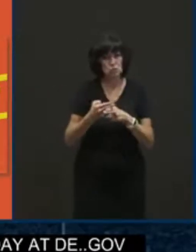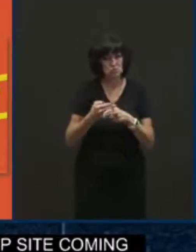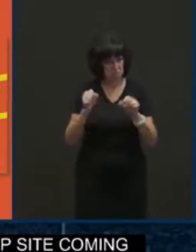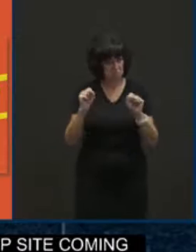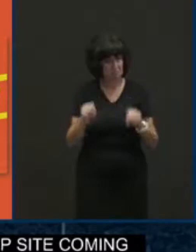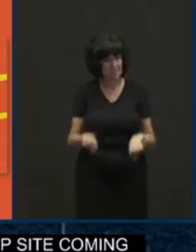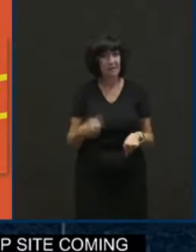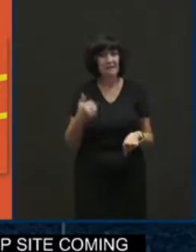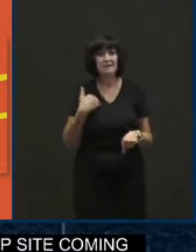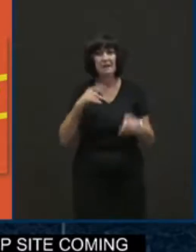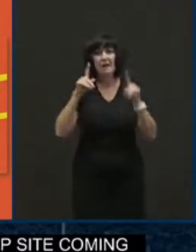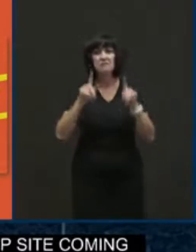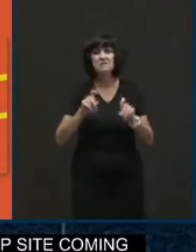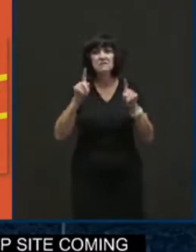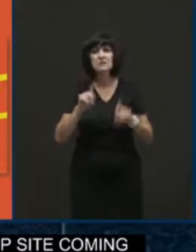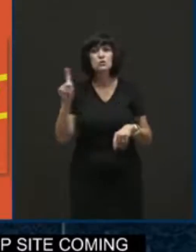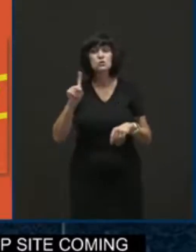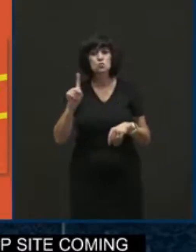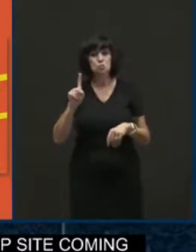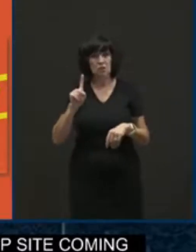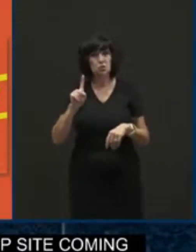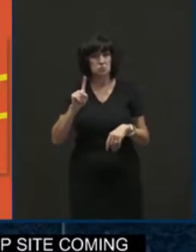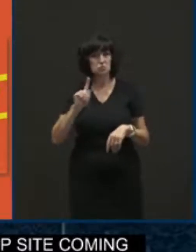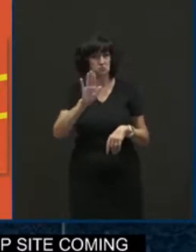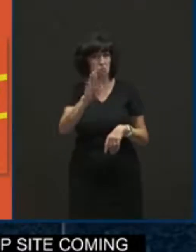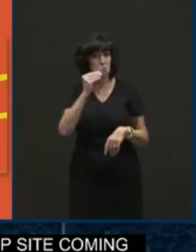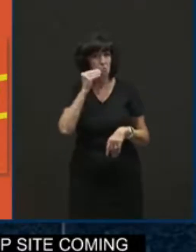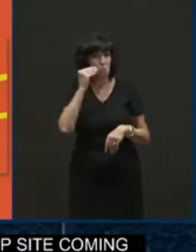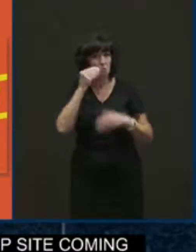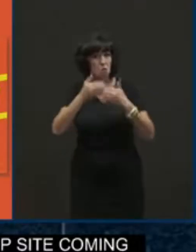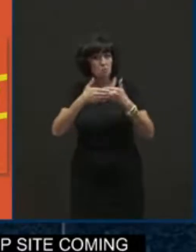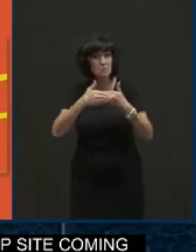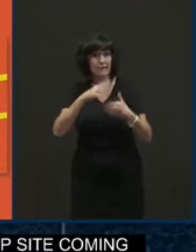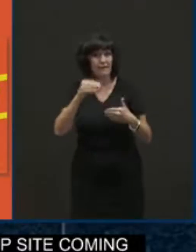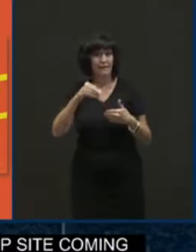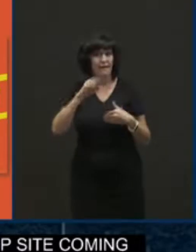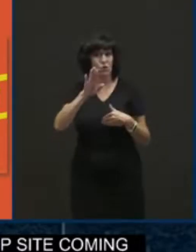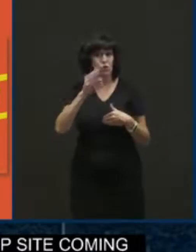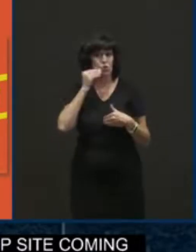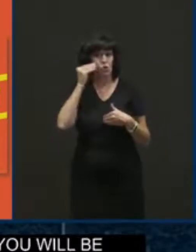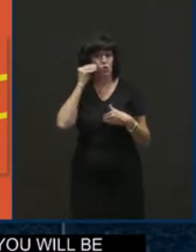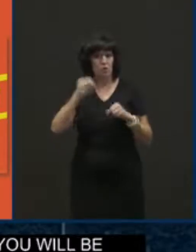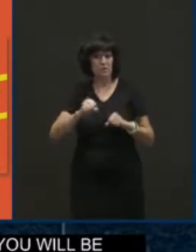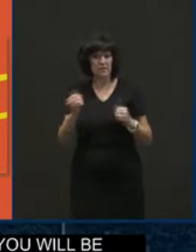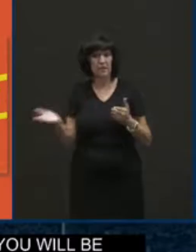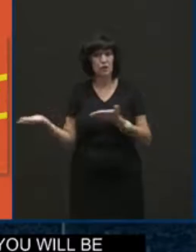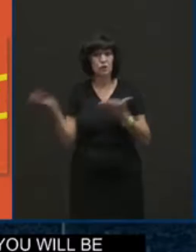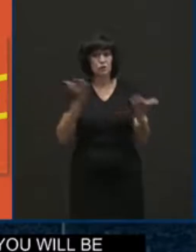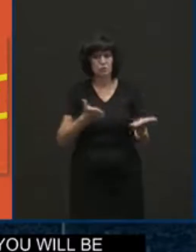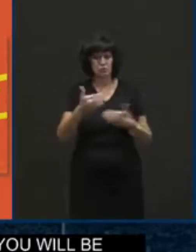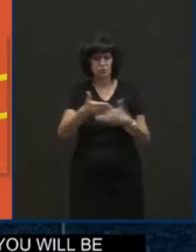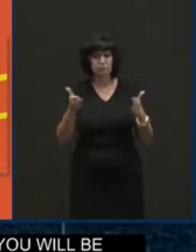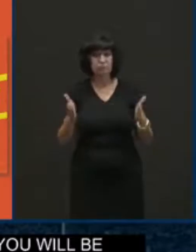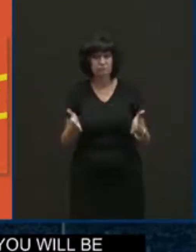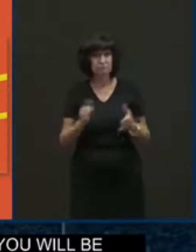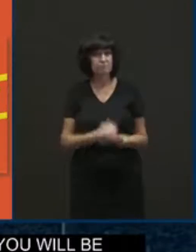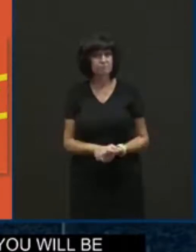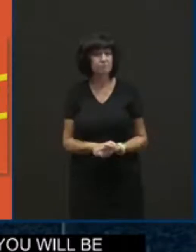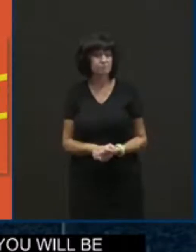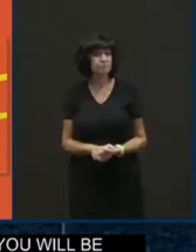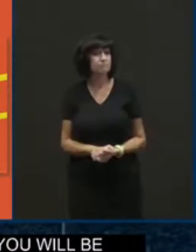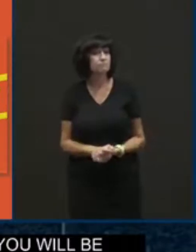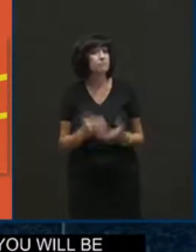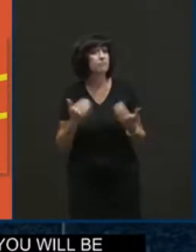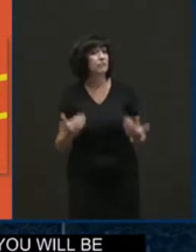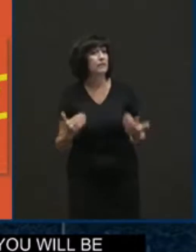home, and we're very excited about that. So with that, I'd open up to any questions. I see